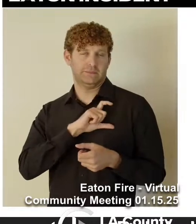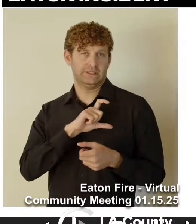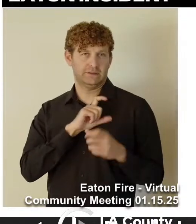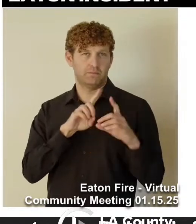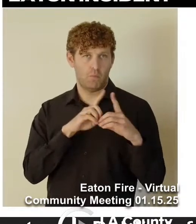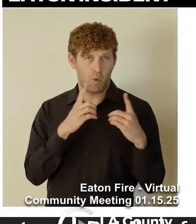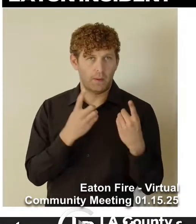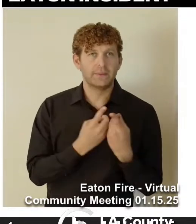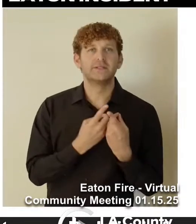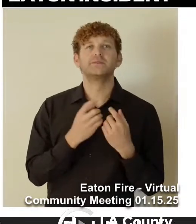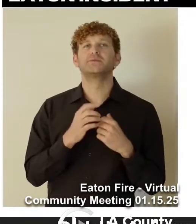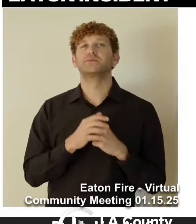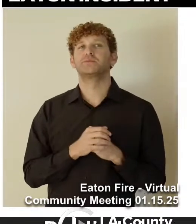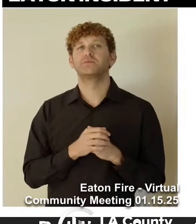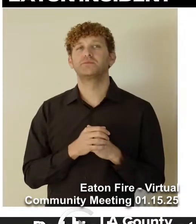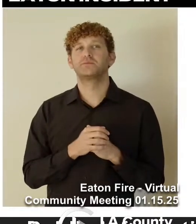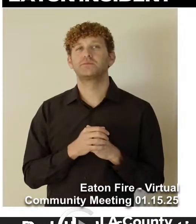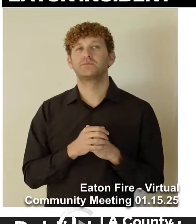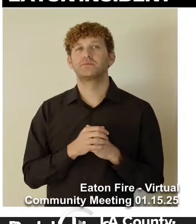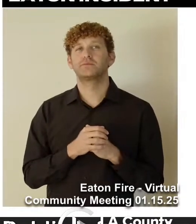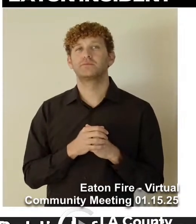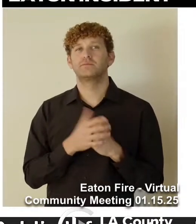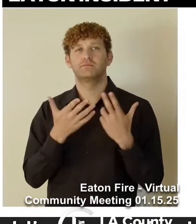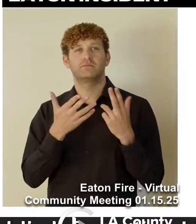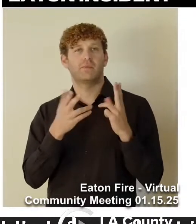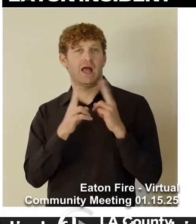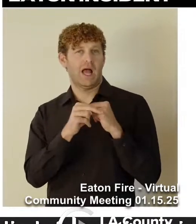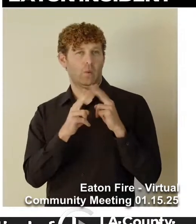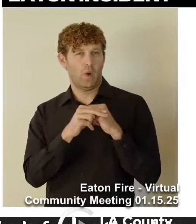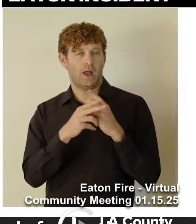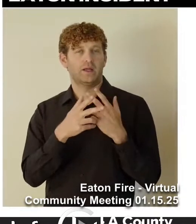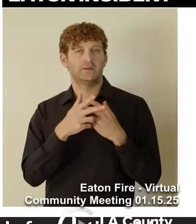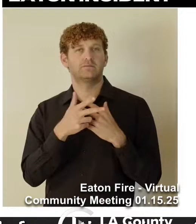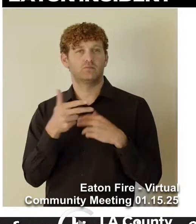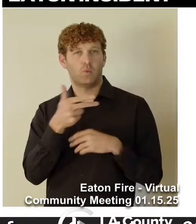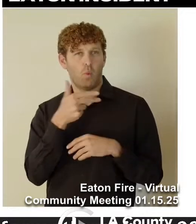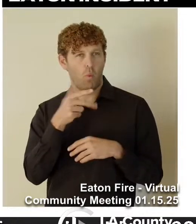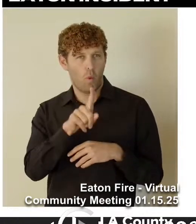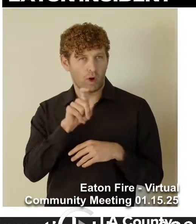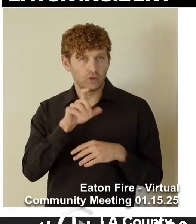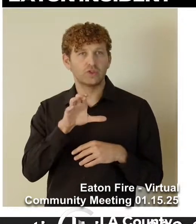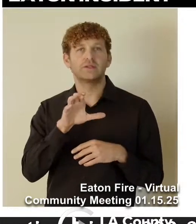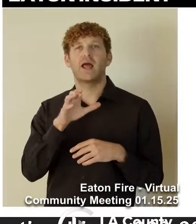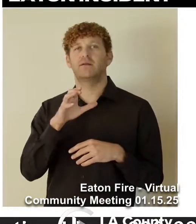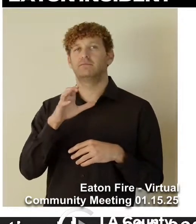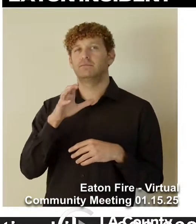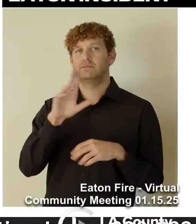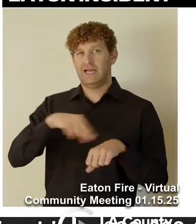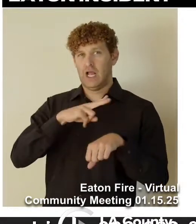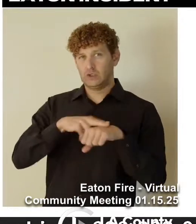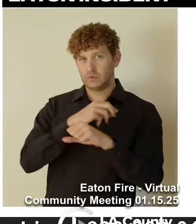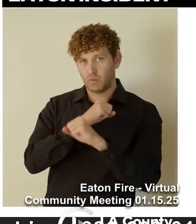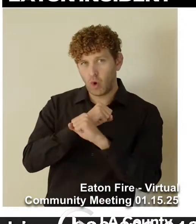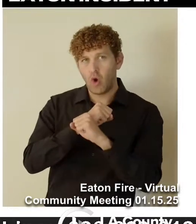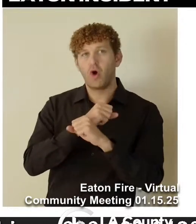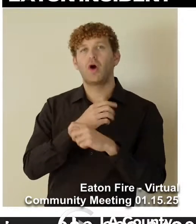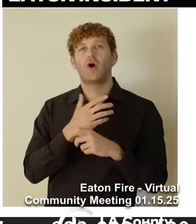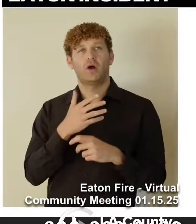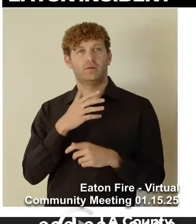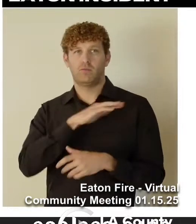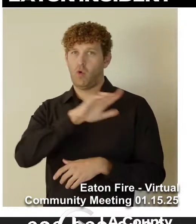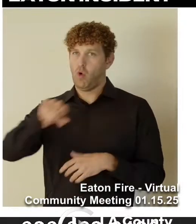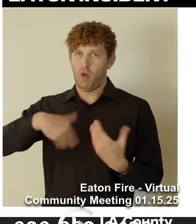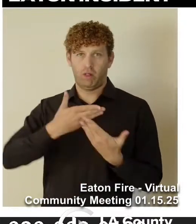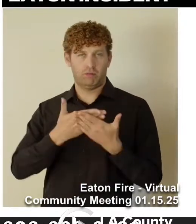and over 100 National Guards assisting with all of the active missions we have in place. We're continuing